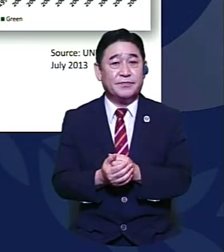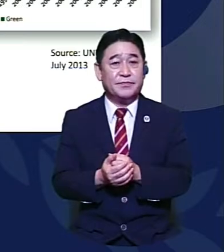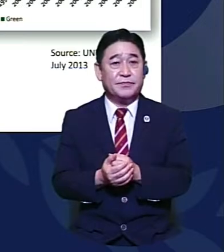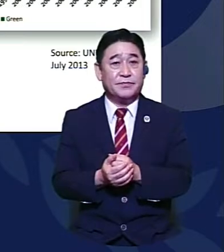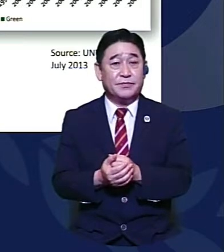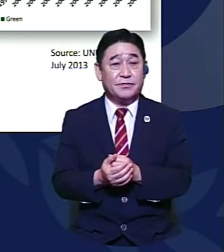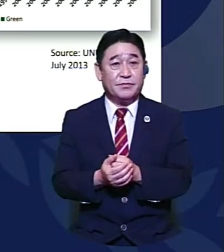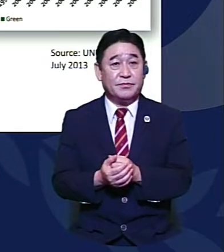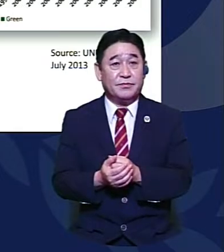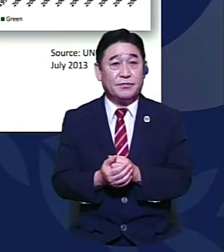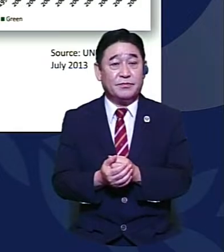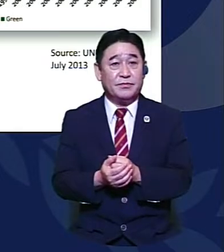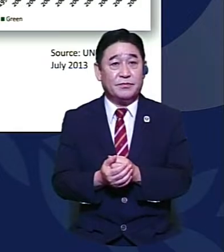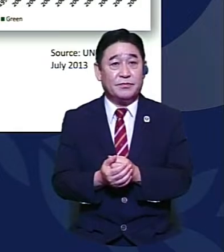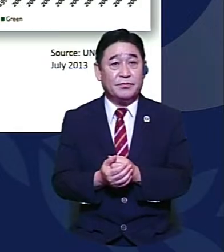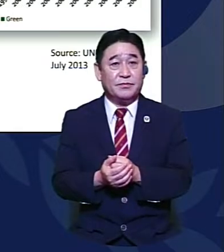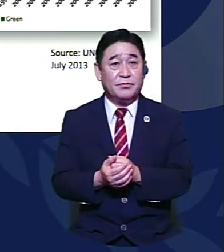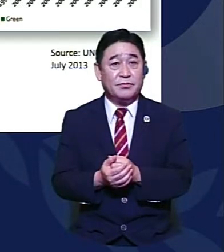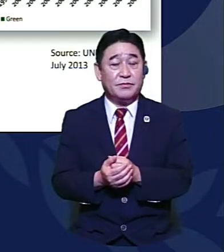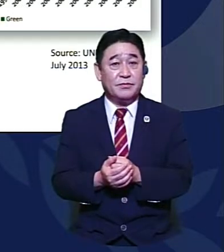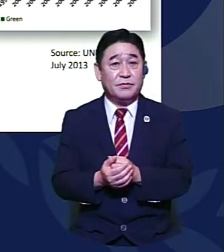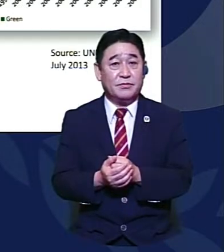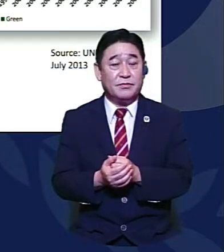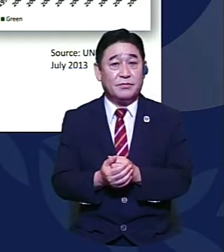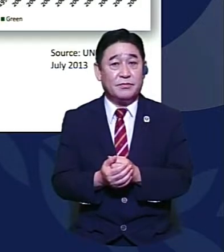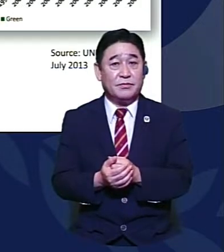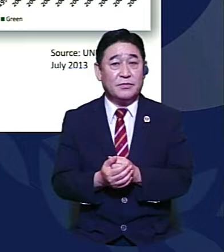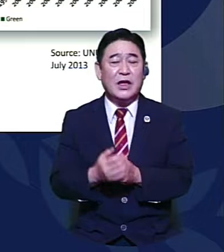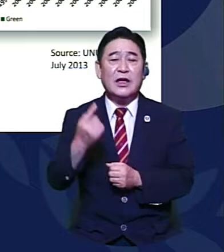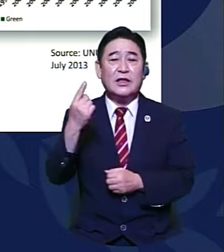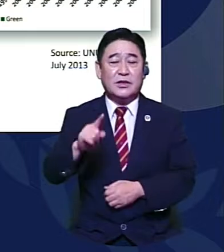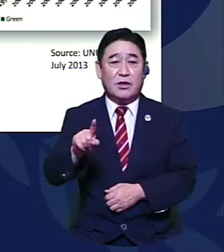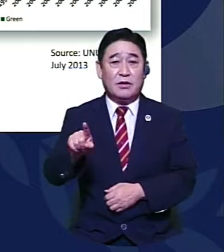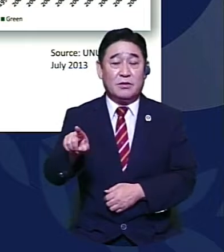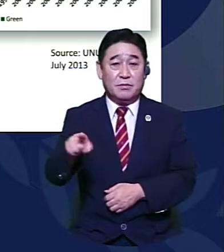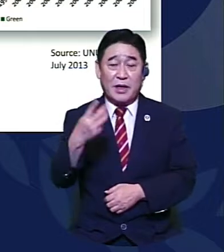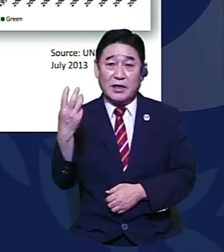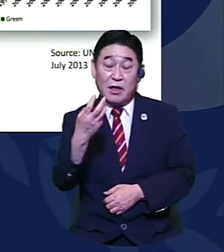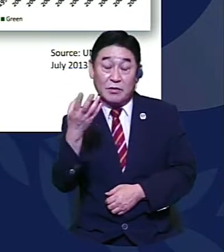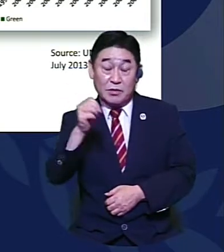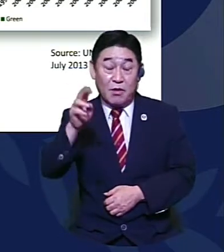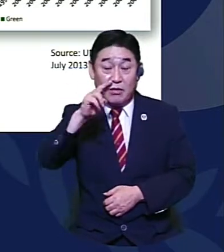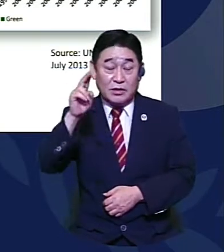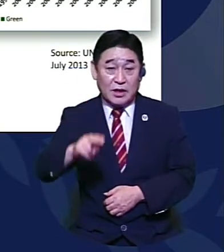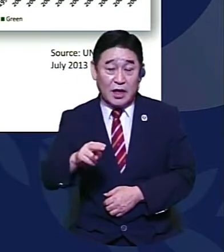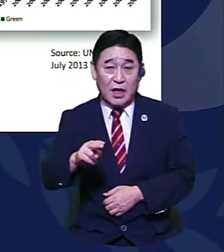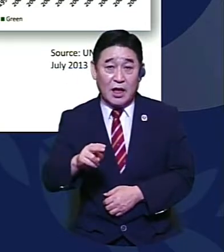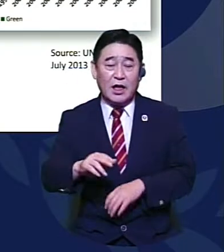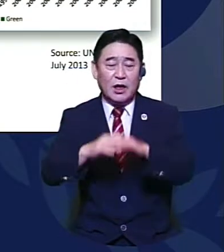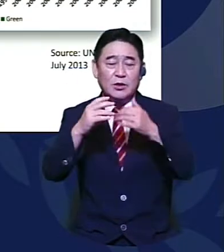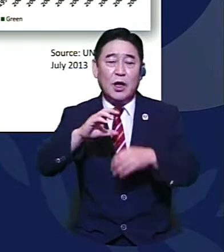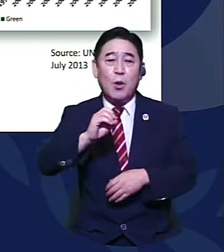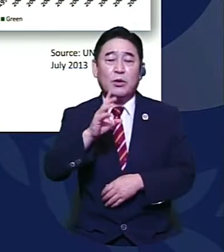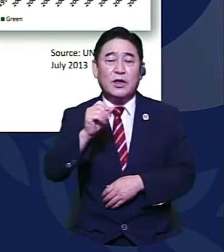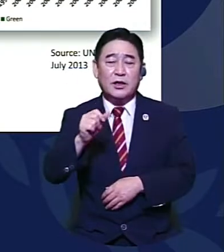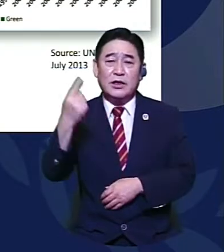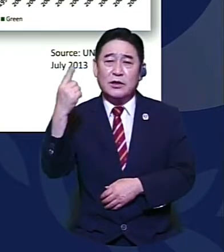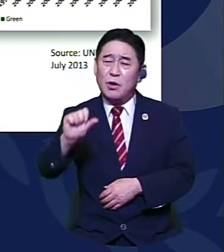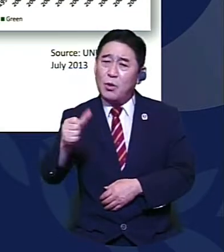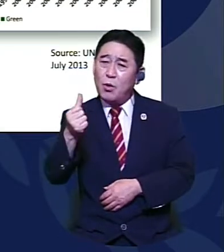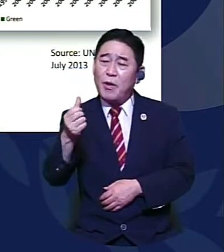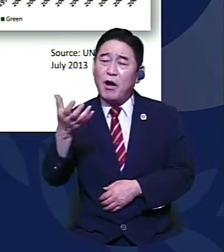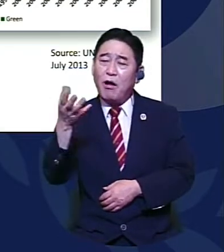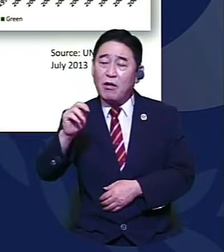113. And of that 113, roughly 31% was bilateral aid supporting